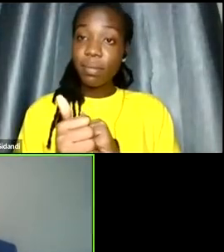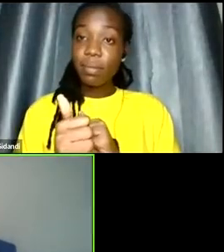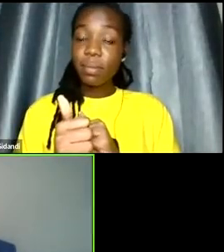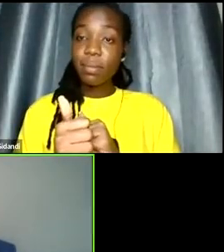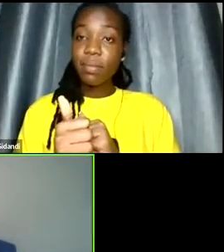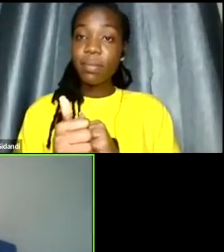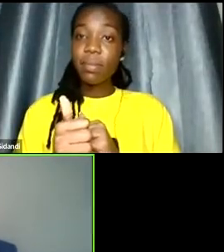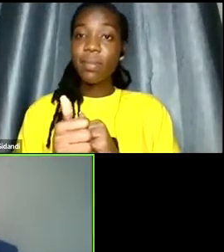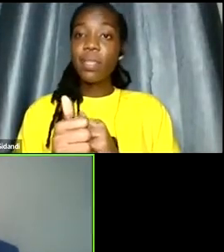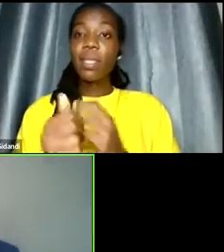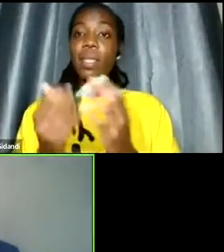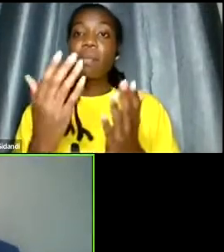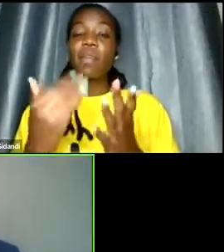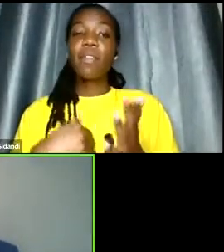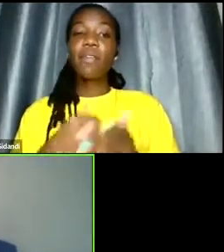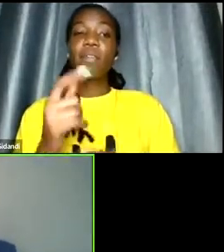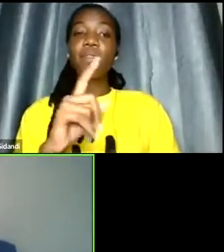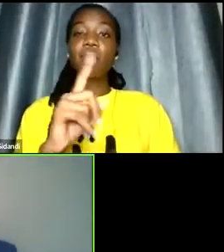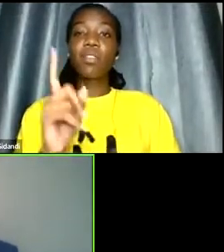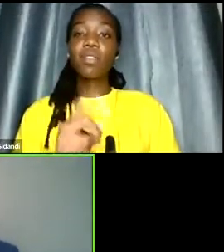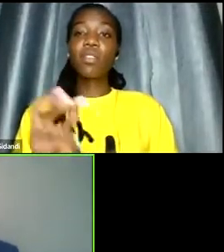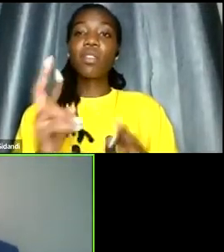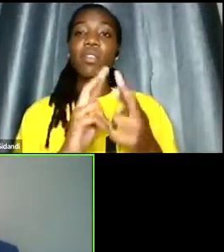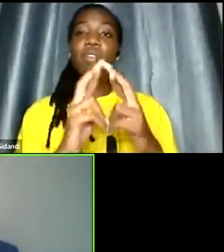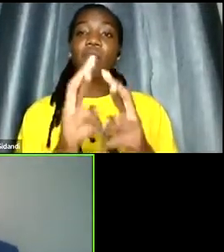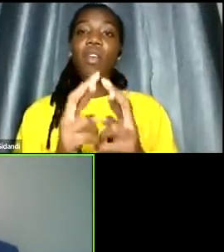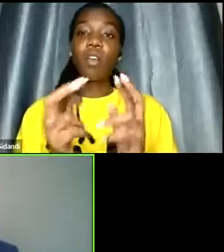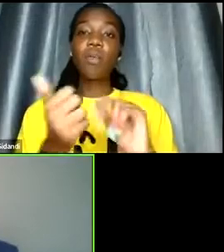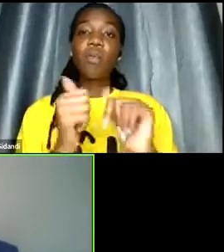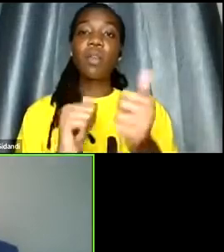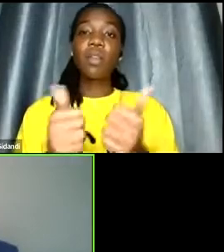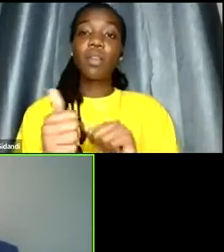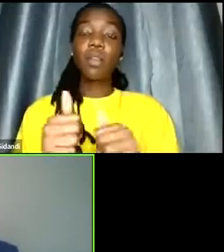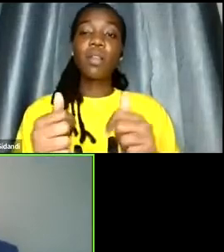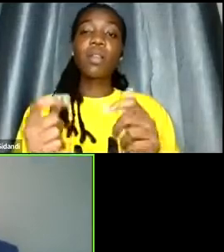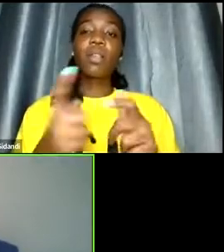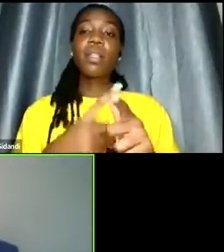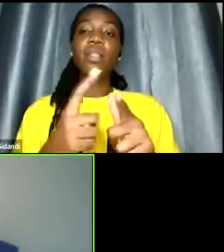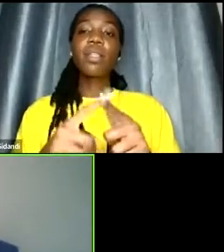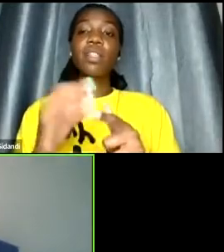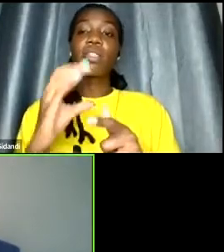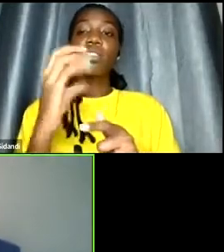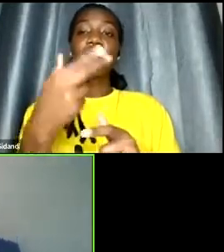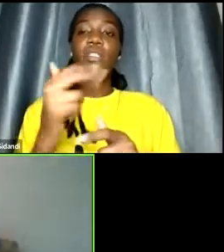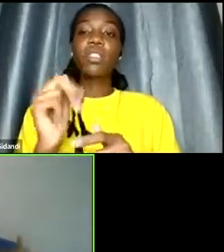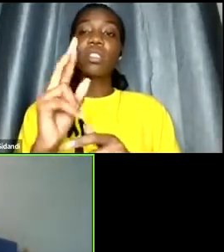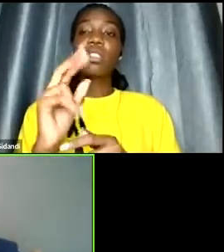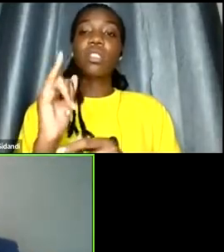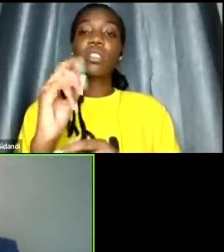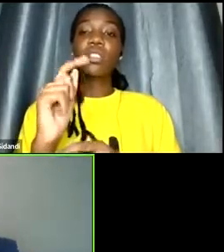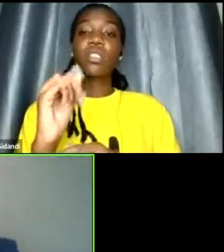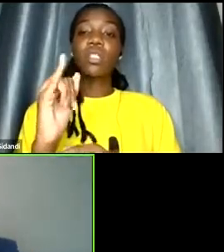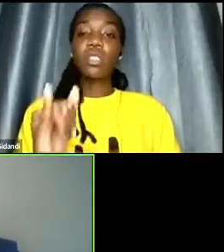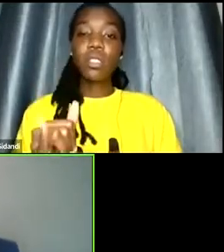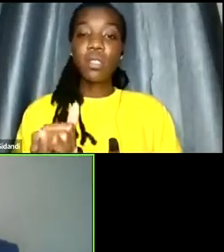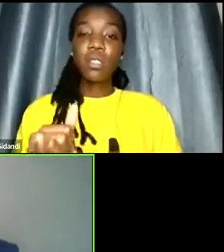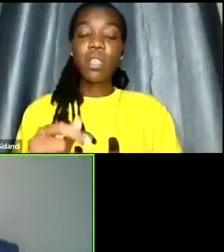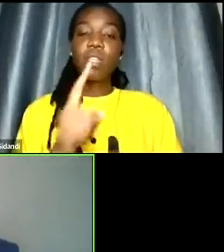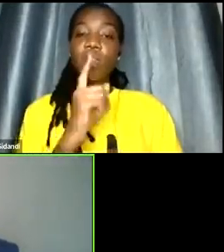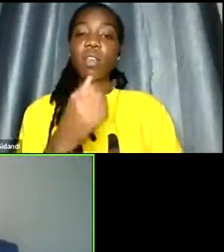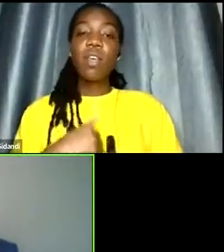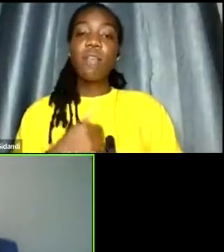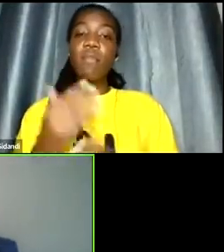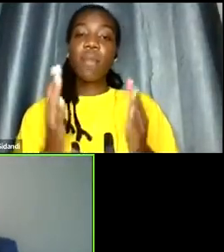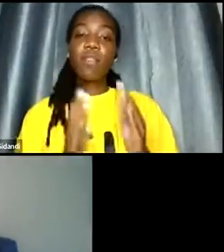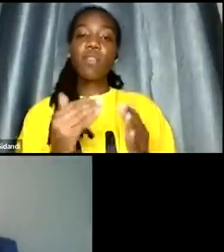just answered right now, which is referring to the competency framework. It was asked by, I think, Charity and Jerry. No, you're Charity and Jerry. So there's the person before that who